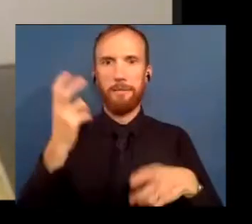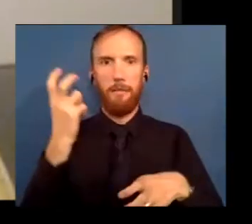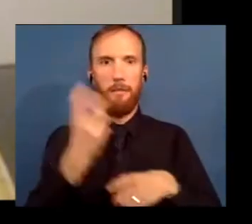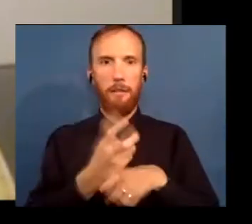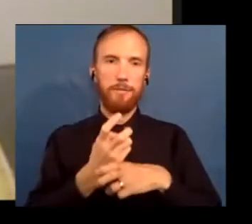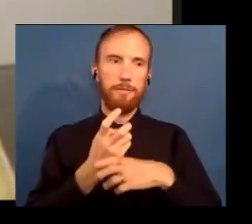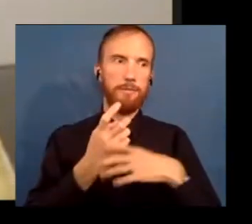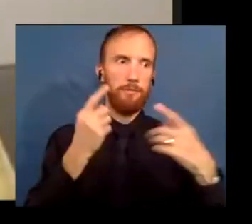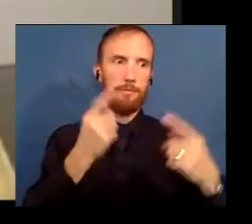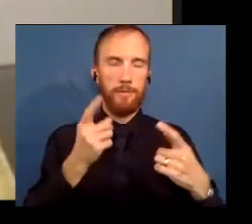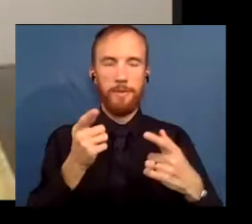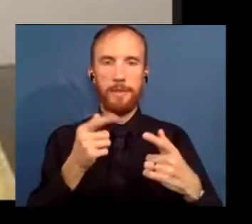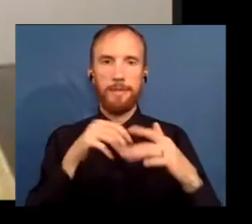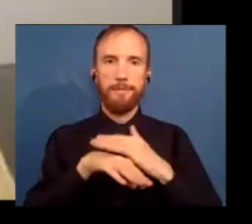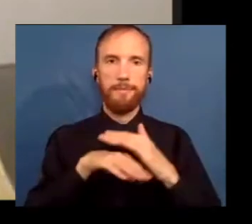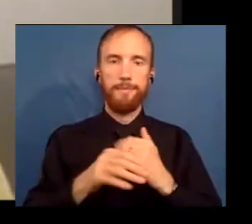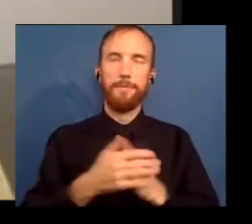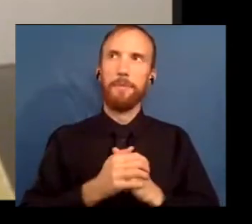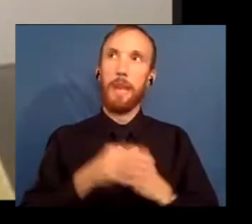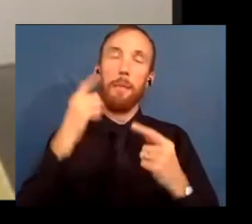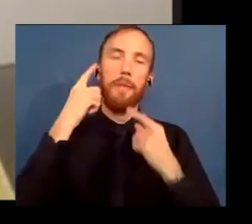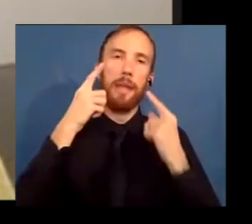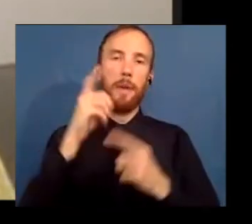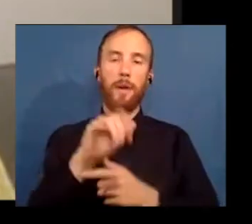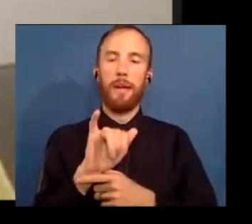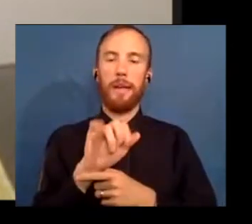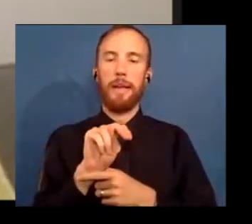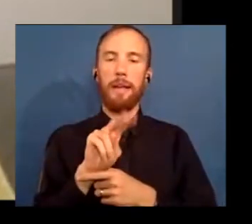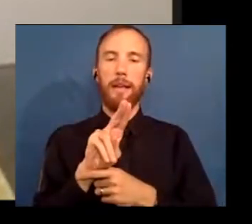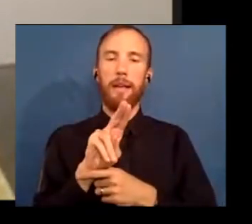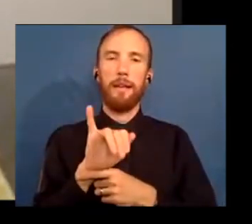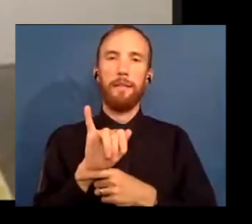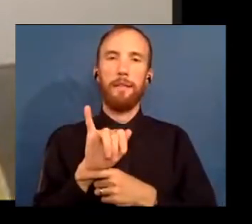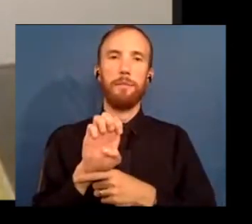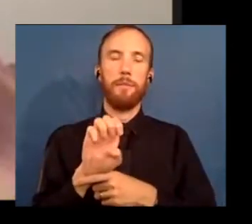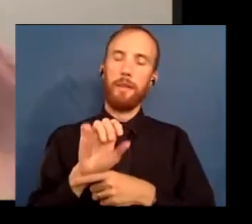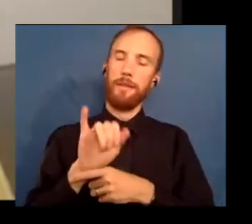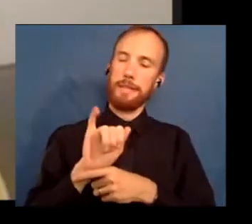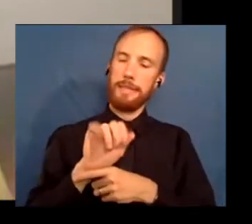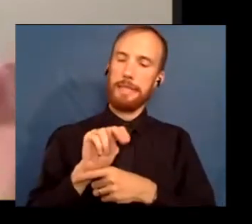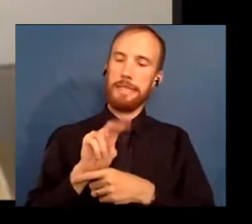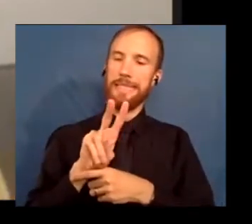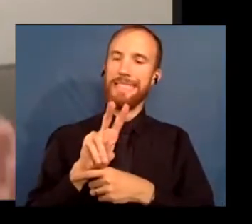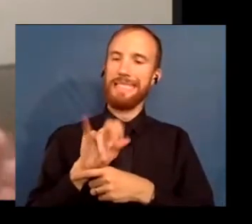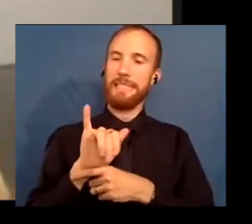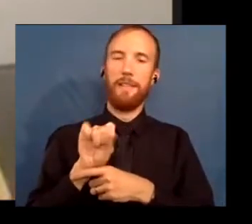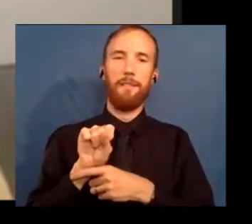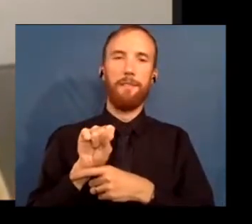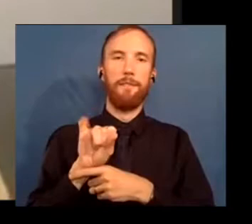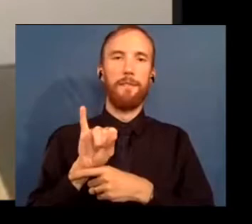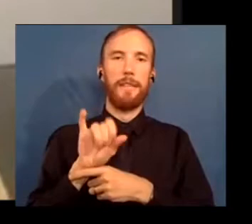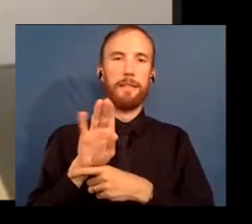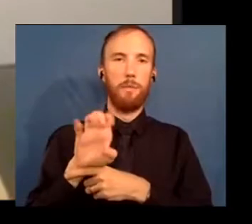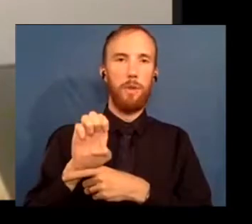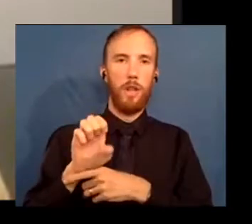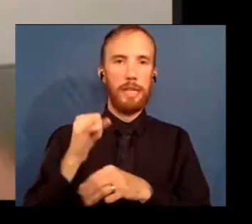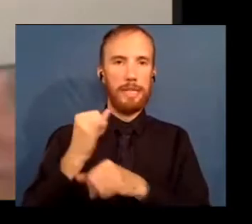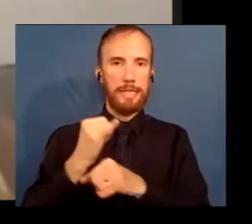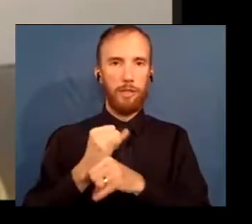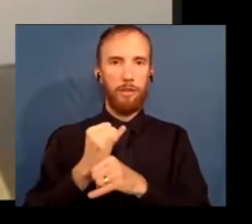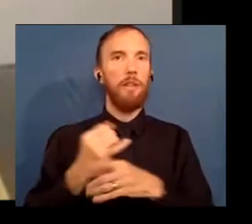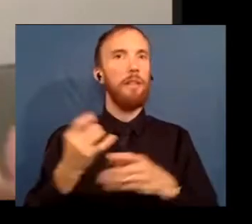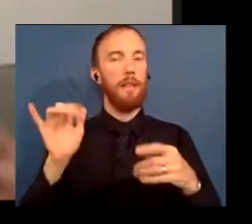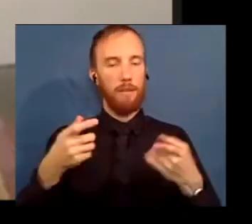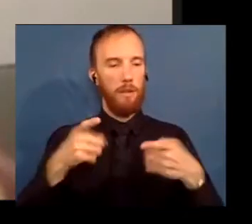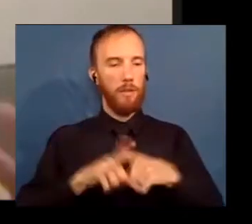I think of the Invisible Institute here in Chicago that was also part of that. And this tension between individuals and